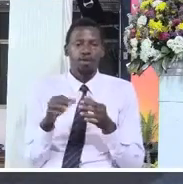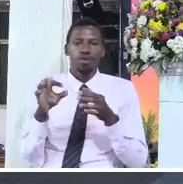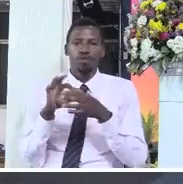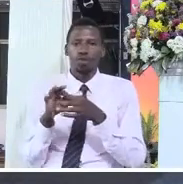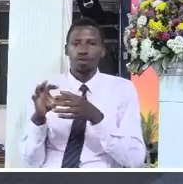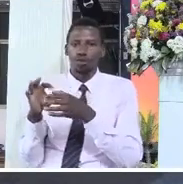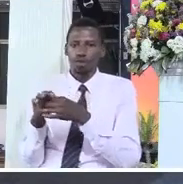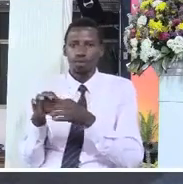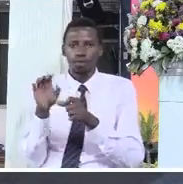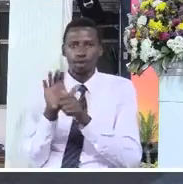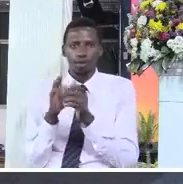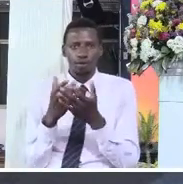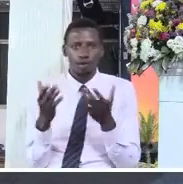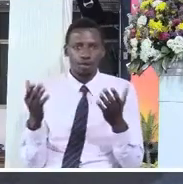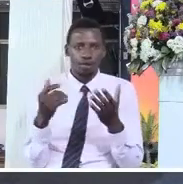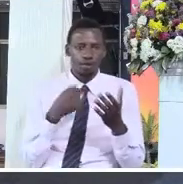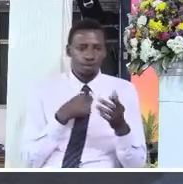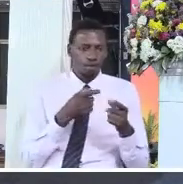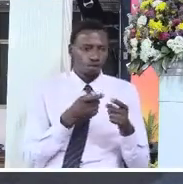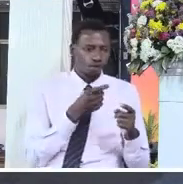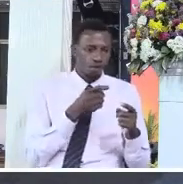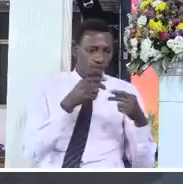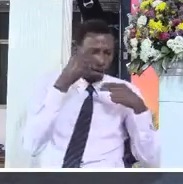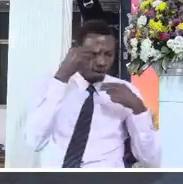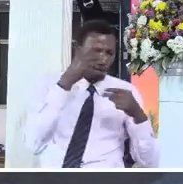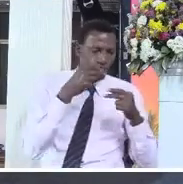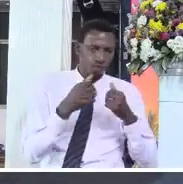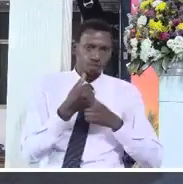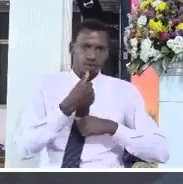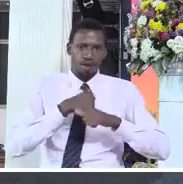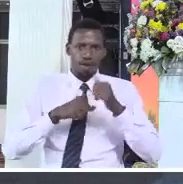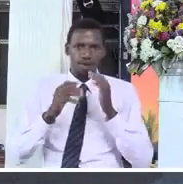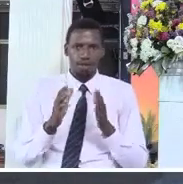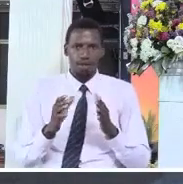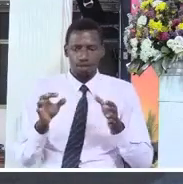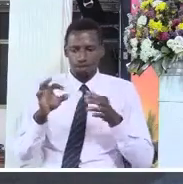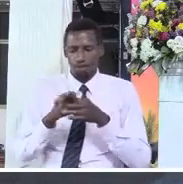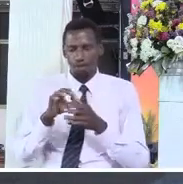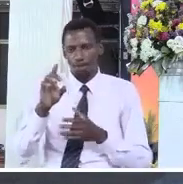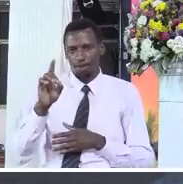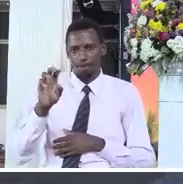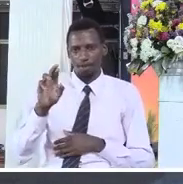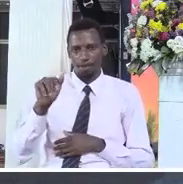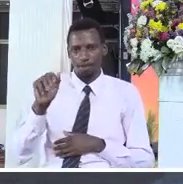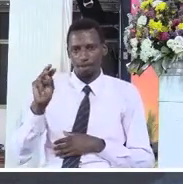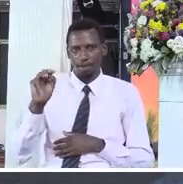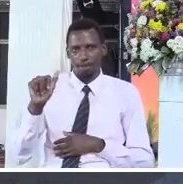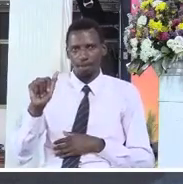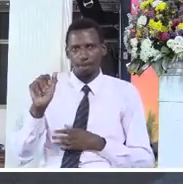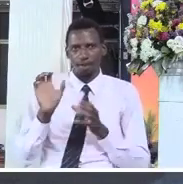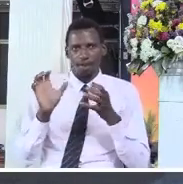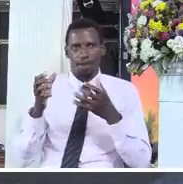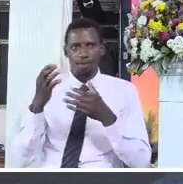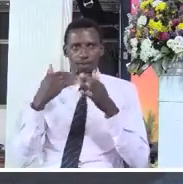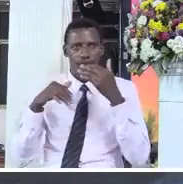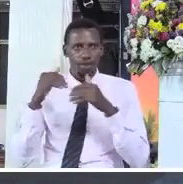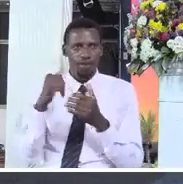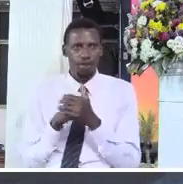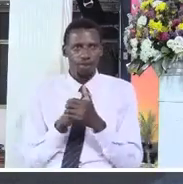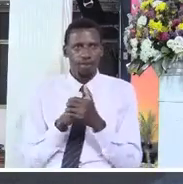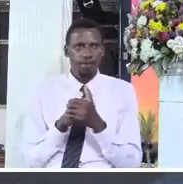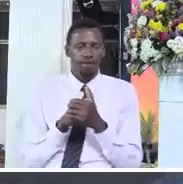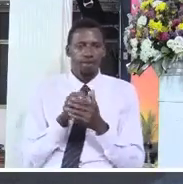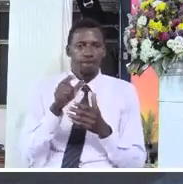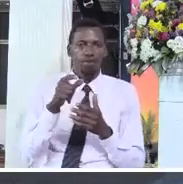I came from high school as an actor. I joined the drama club of the university. So you want